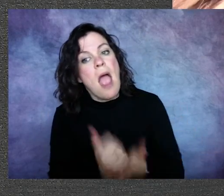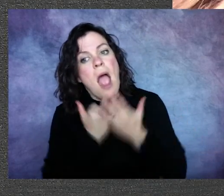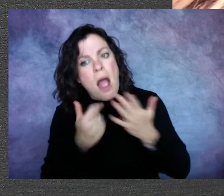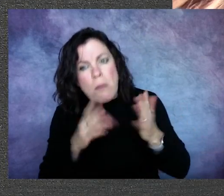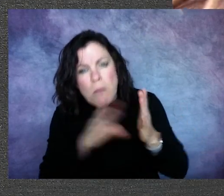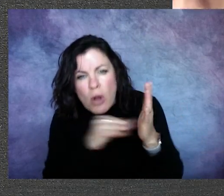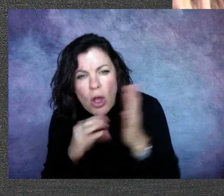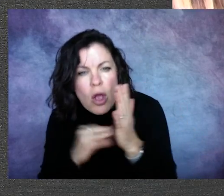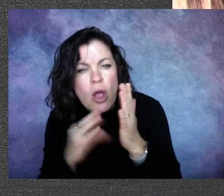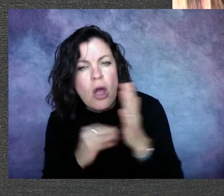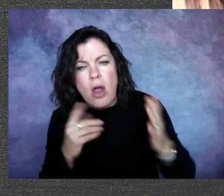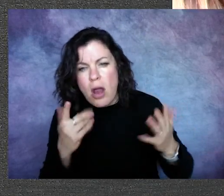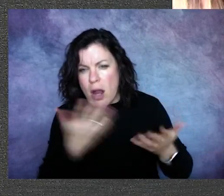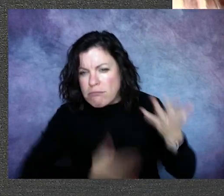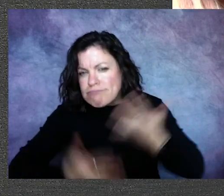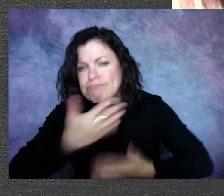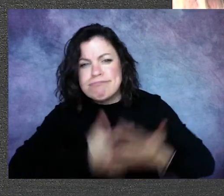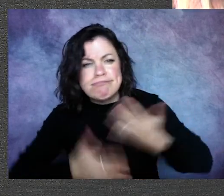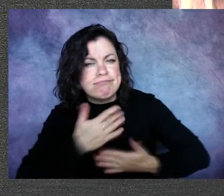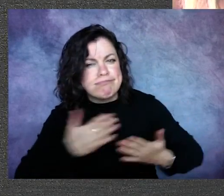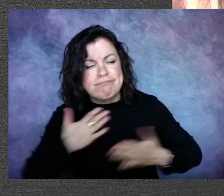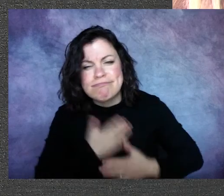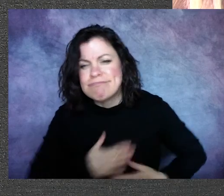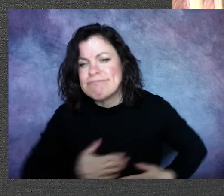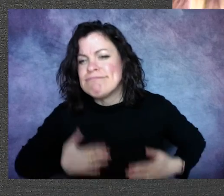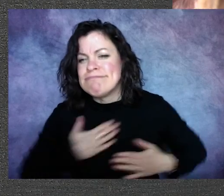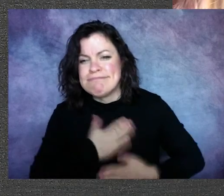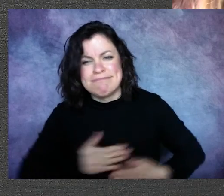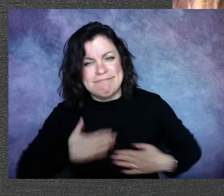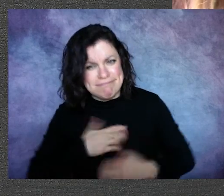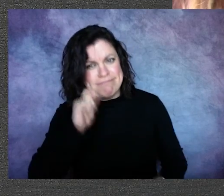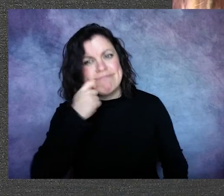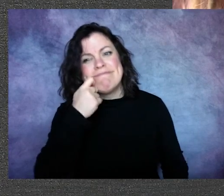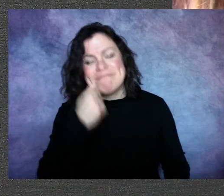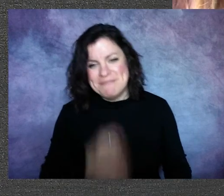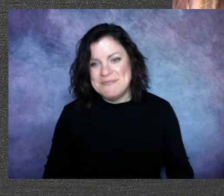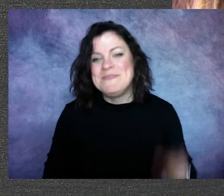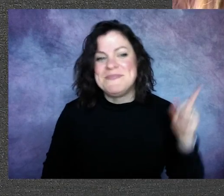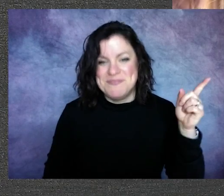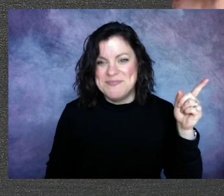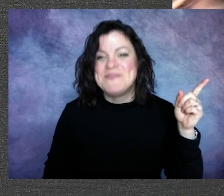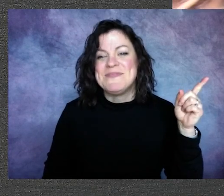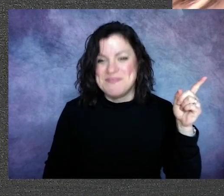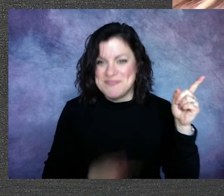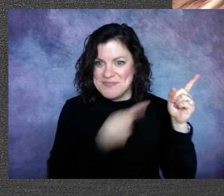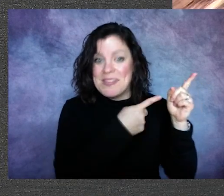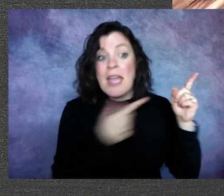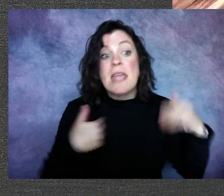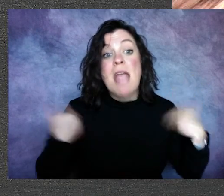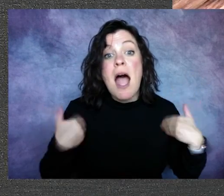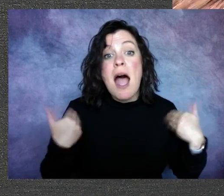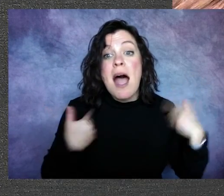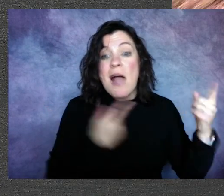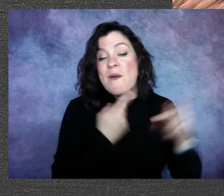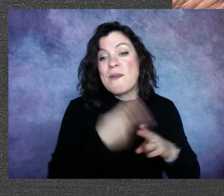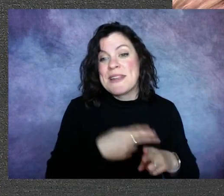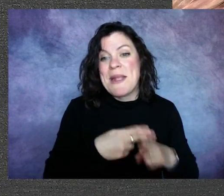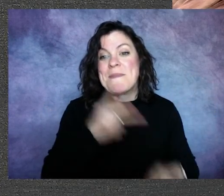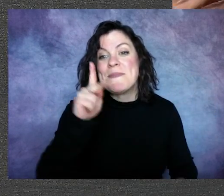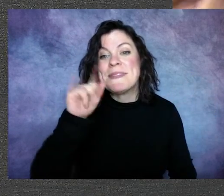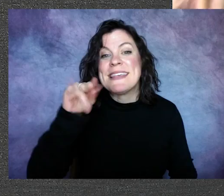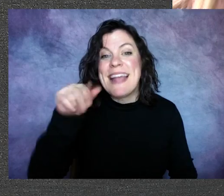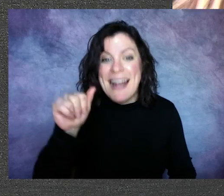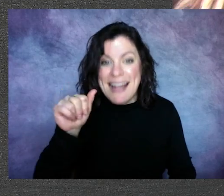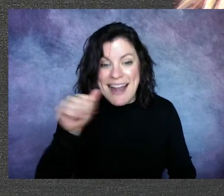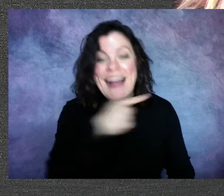with and play with, obviously. They're demonstrating it well. Yeah. Kaya was the one playing behind us. She's our youngest. And some of it is toys that you might